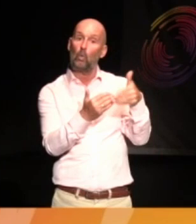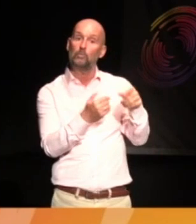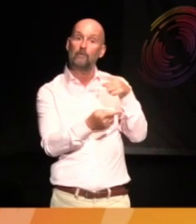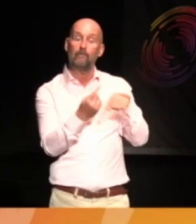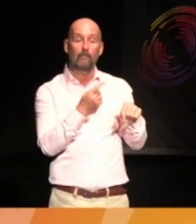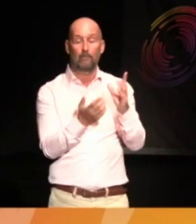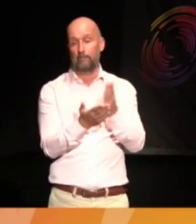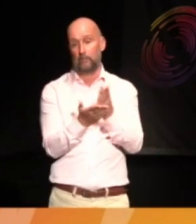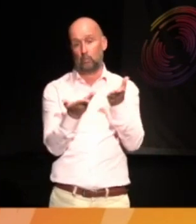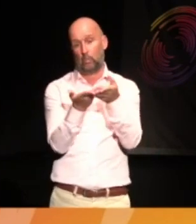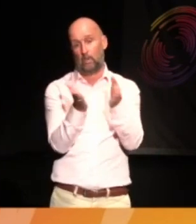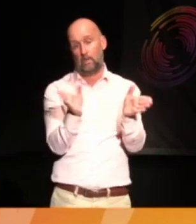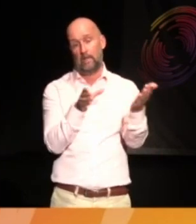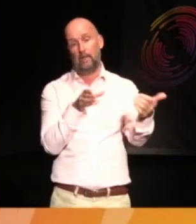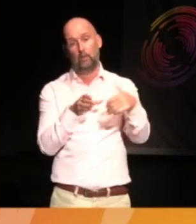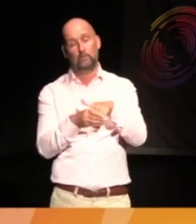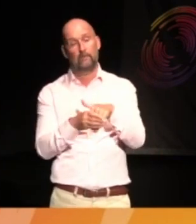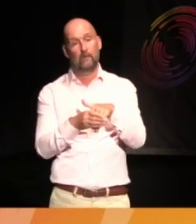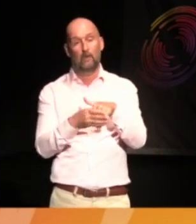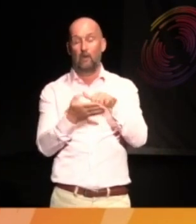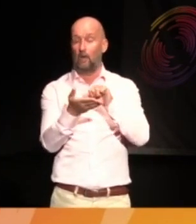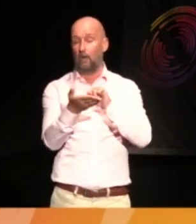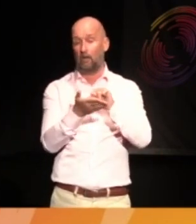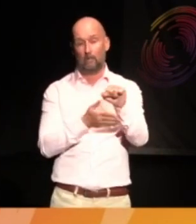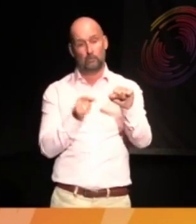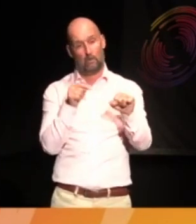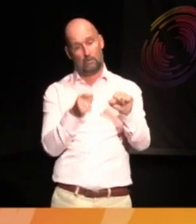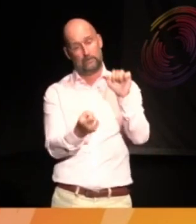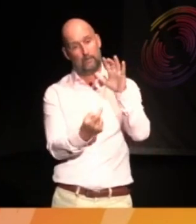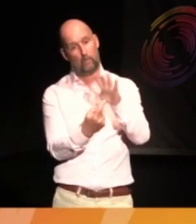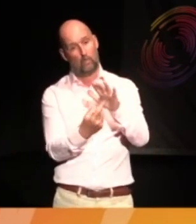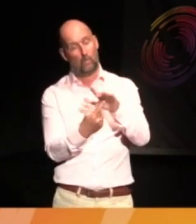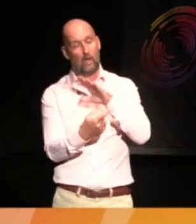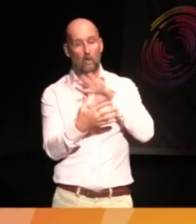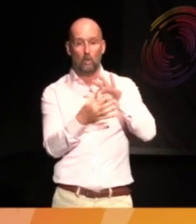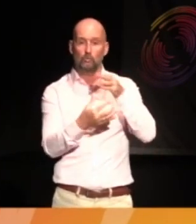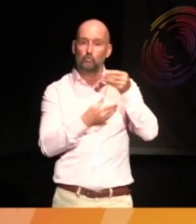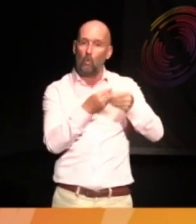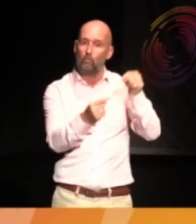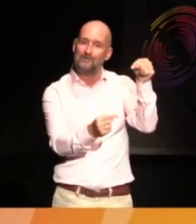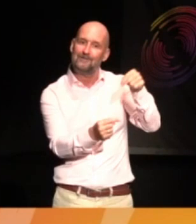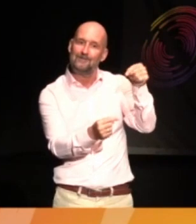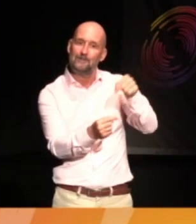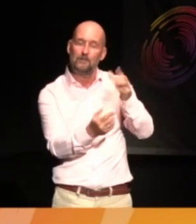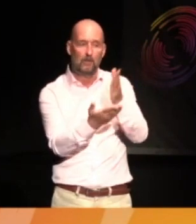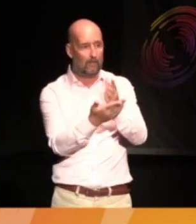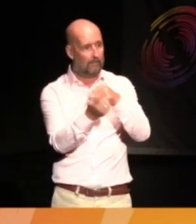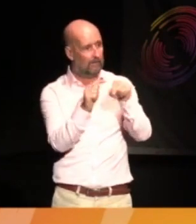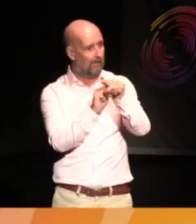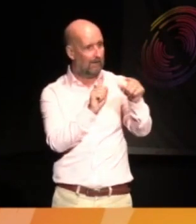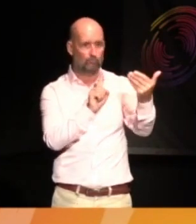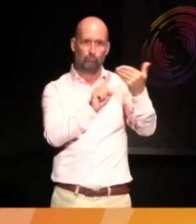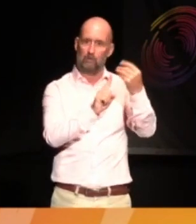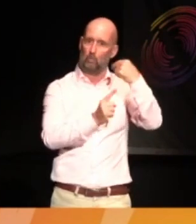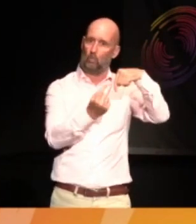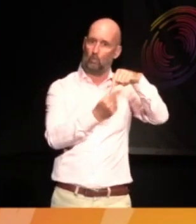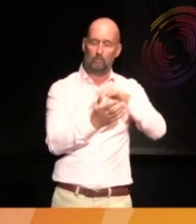inclusive. Culture's got a vital role to play in telling stories that enable us to see and be seen. And